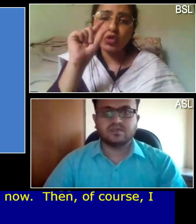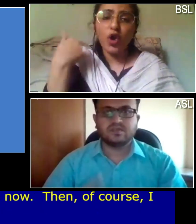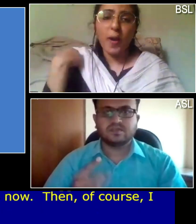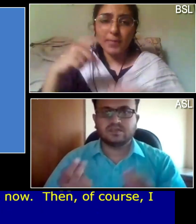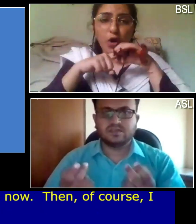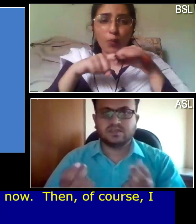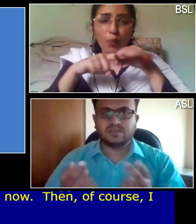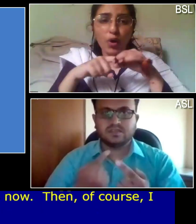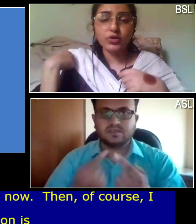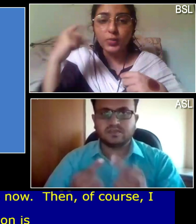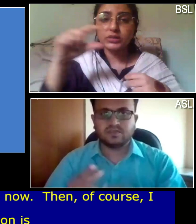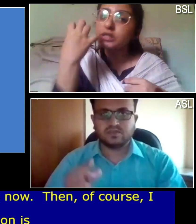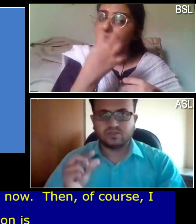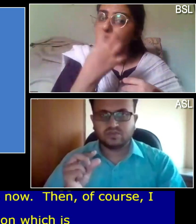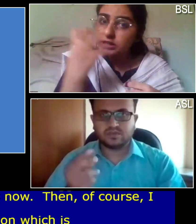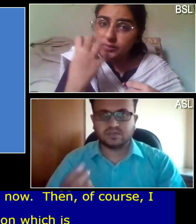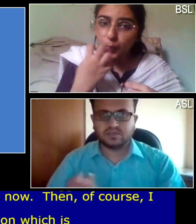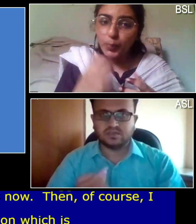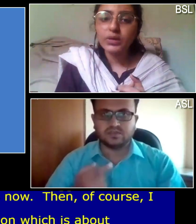is about the